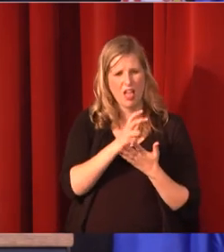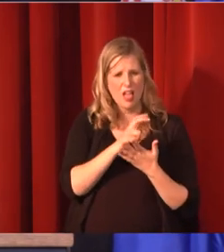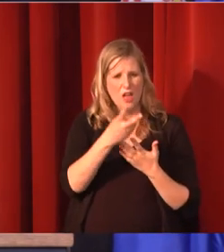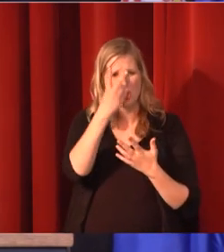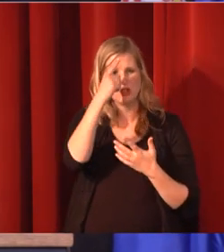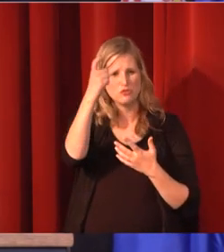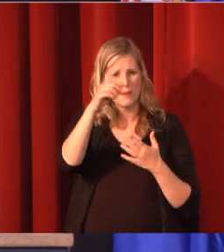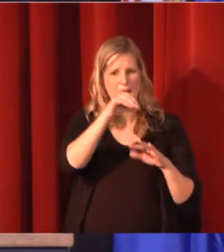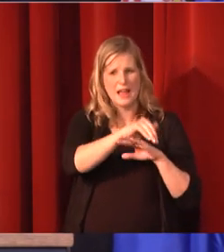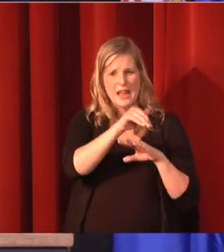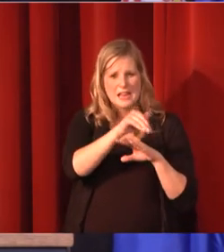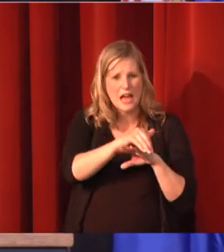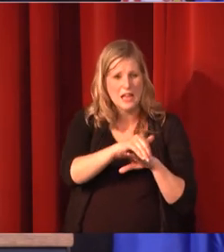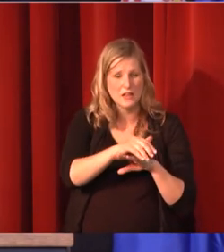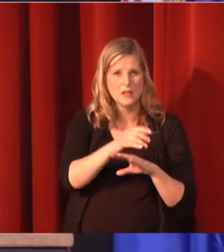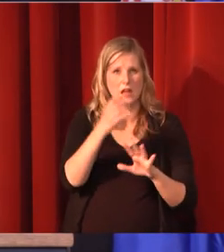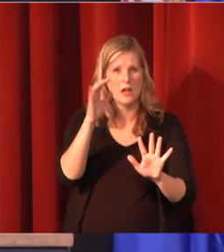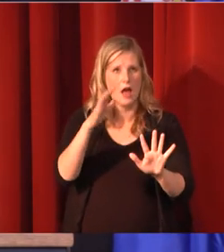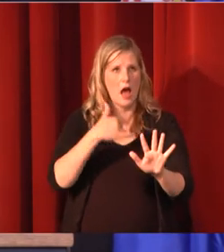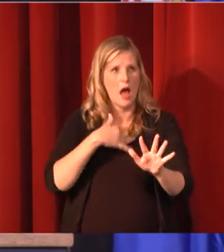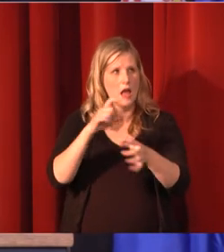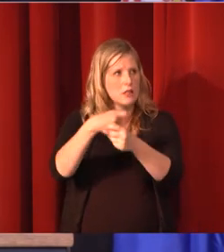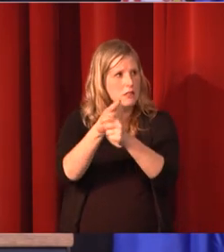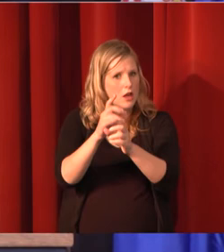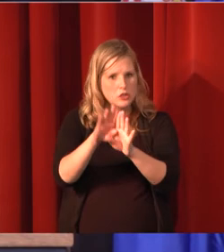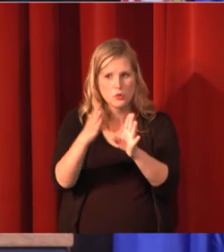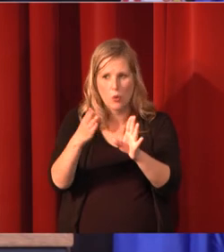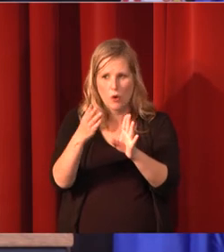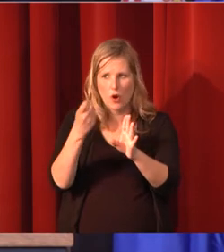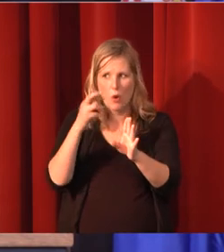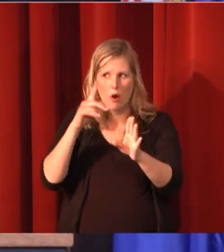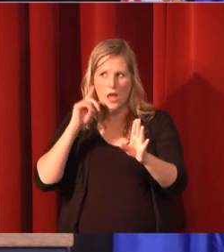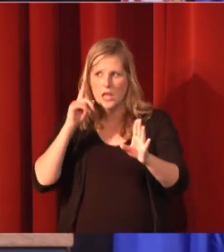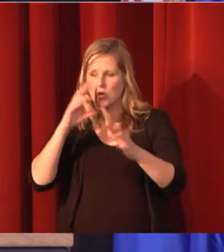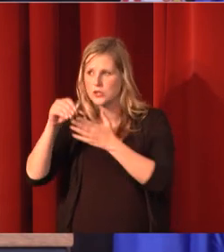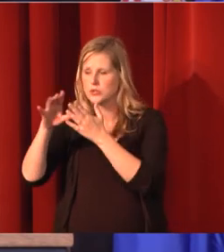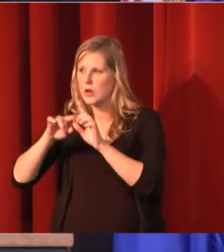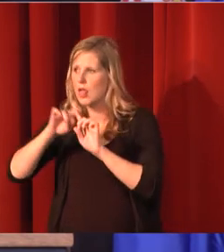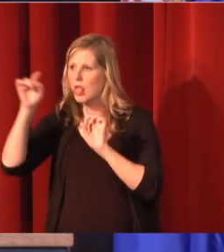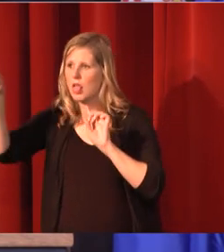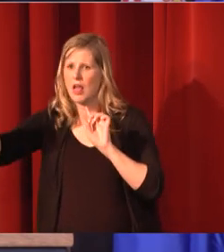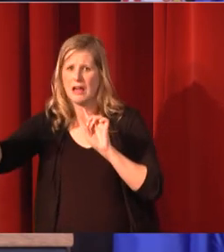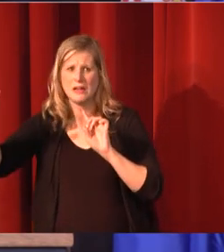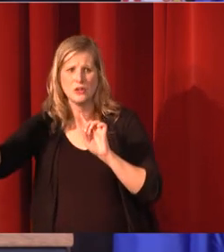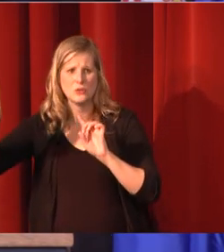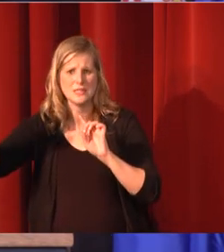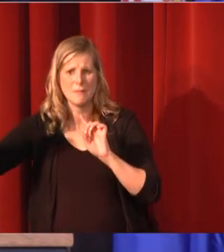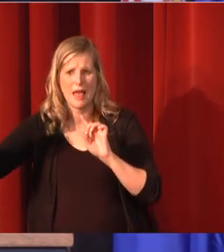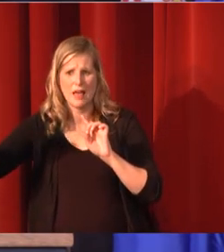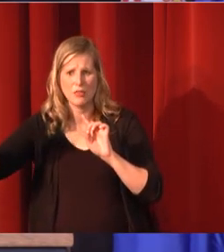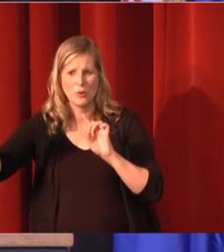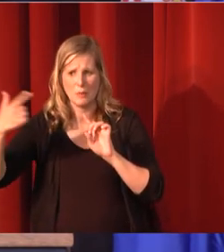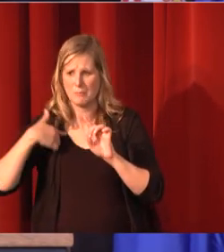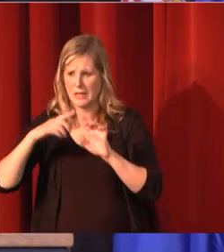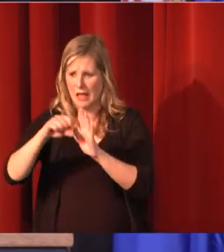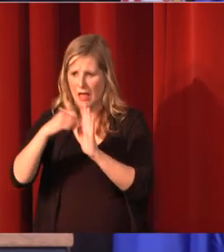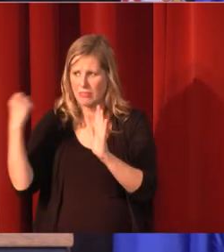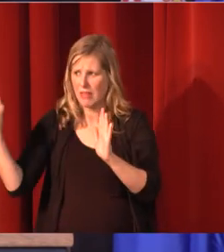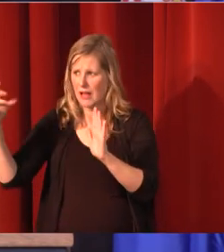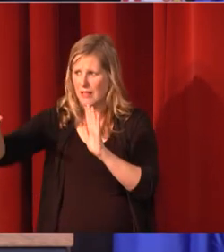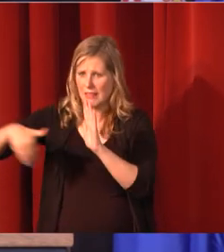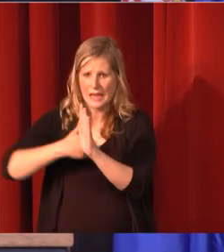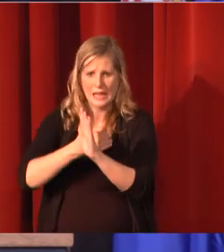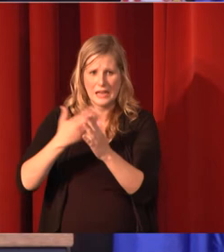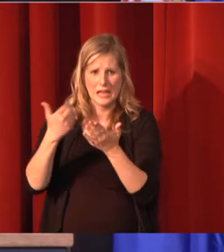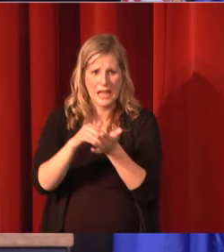or not to unlock the classroom door to rescue a student she allowed to use the restroom enough I heard